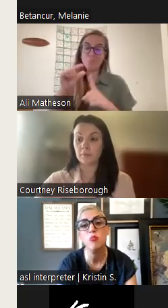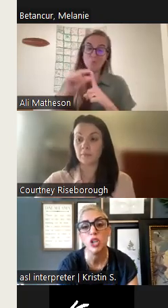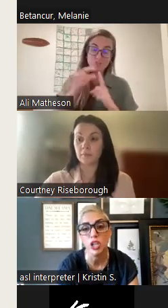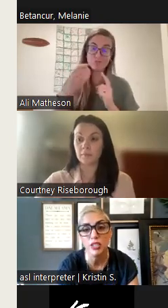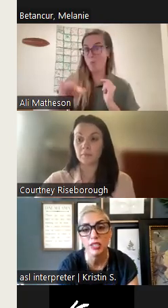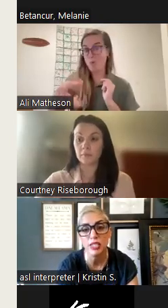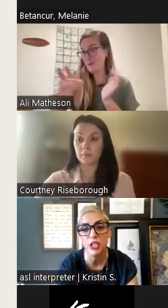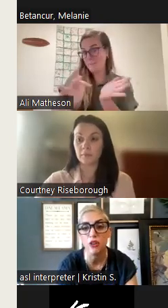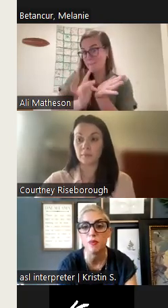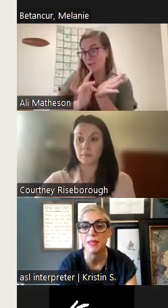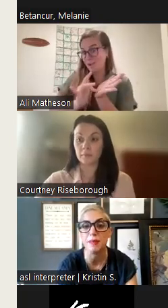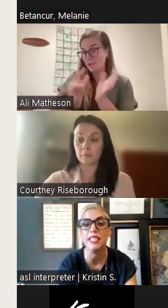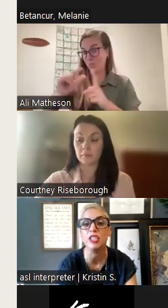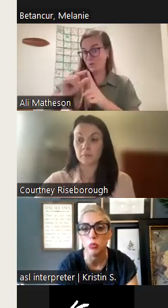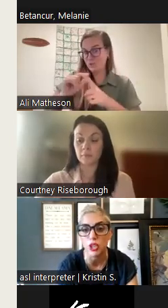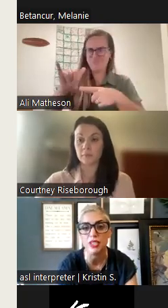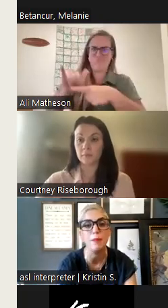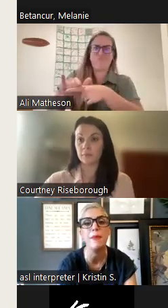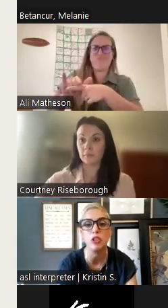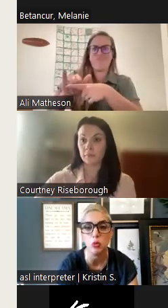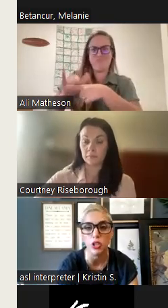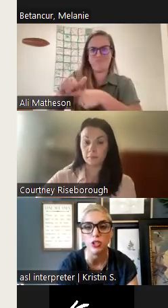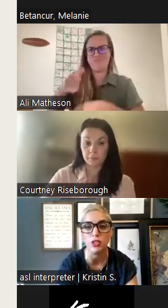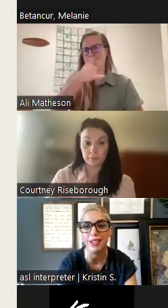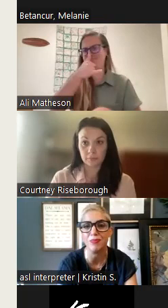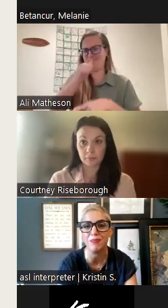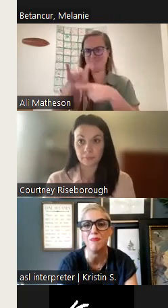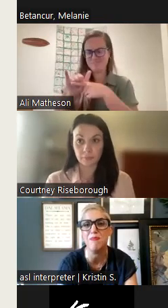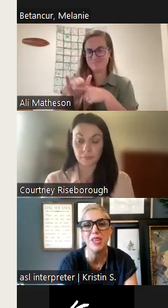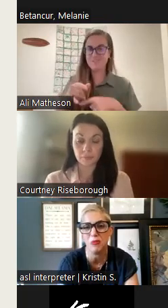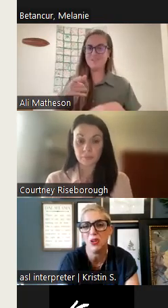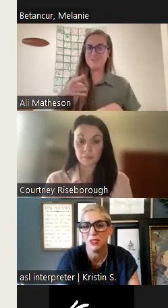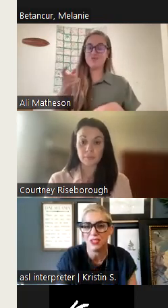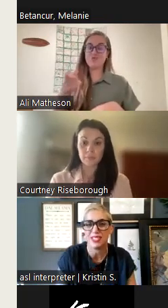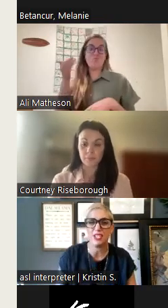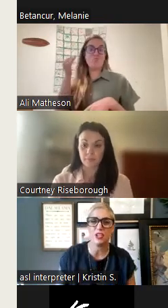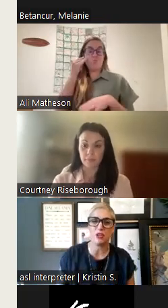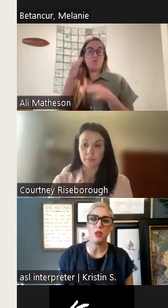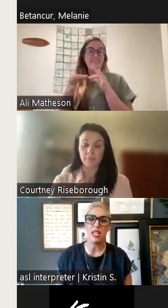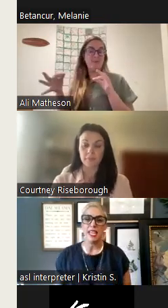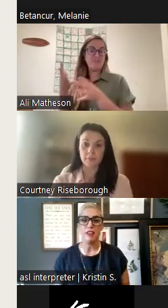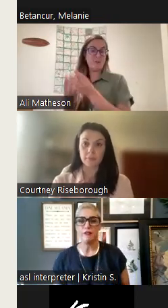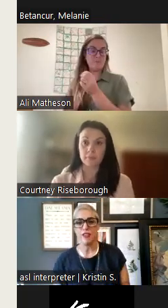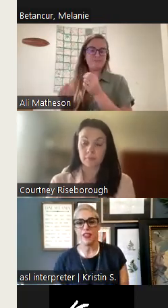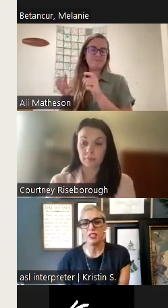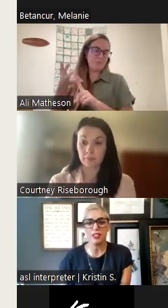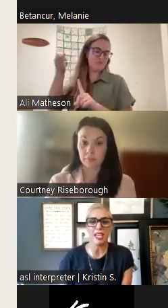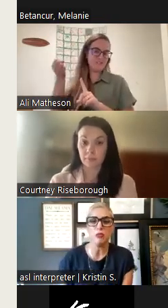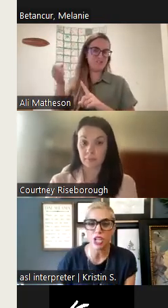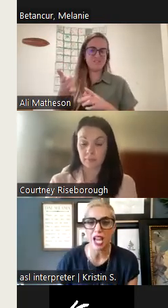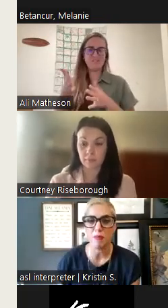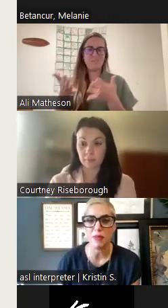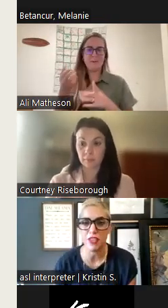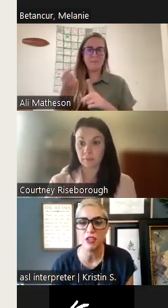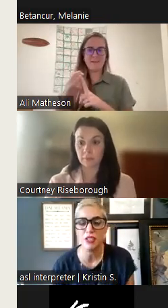Now, some words, you know, there might be some clinical words, some medical words. They're big words, you know. If there is a